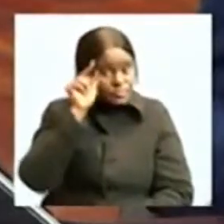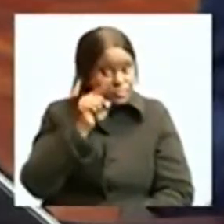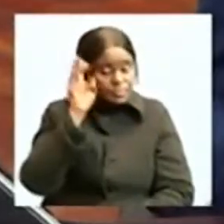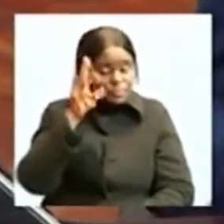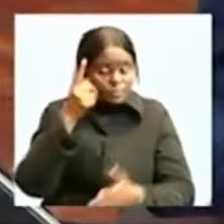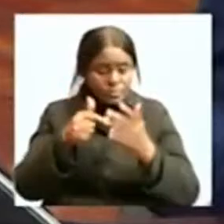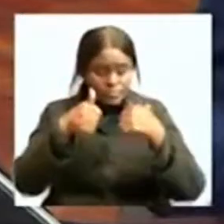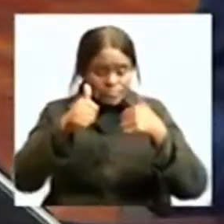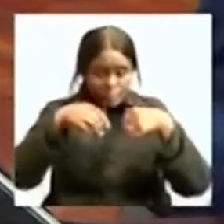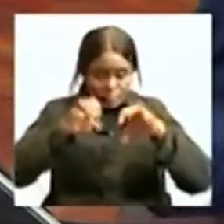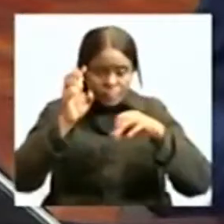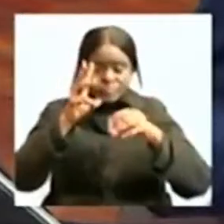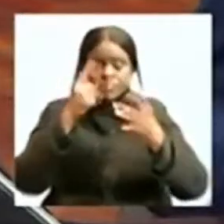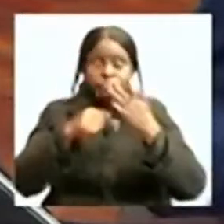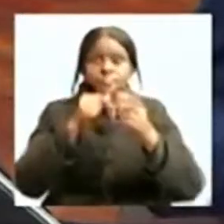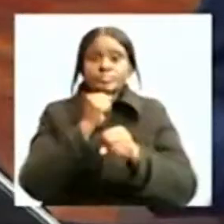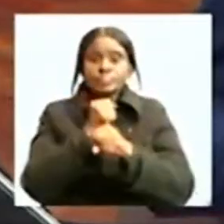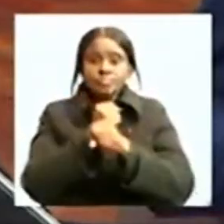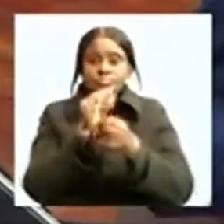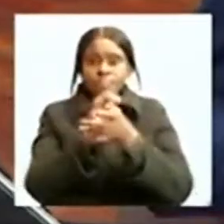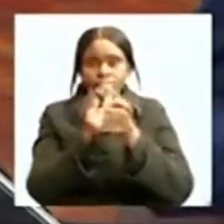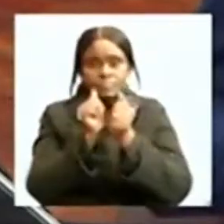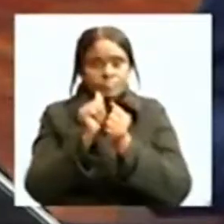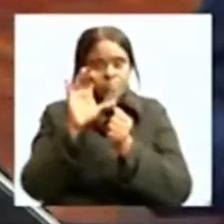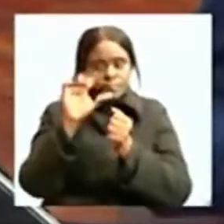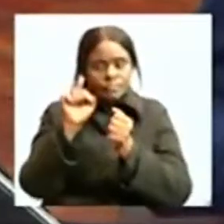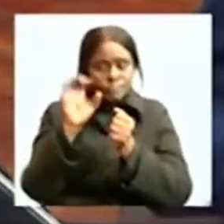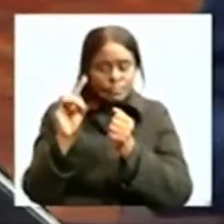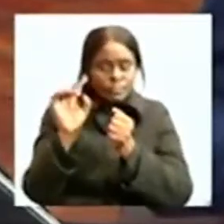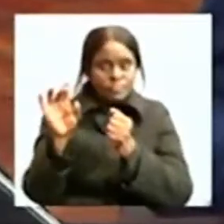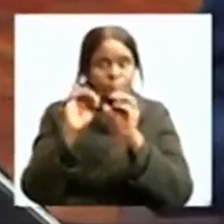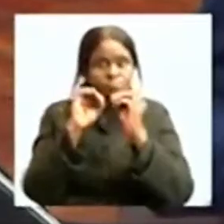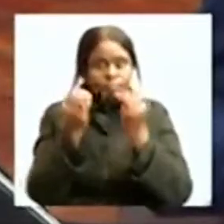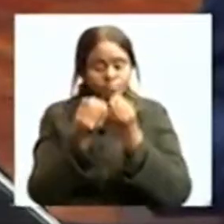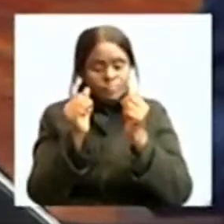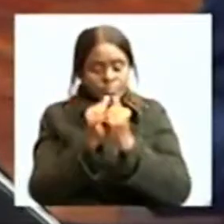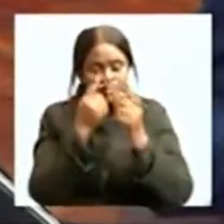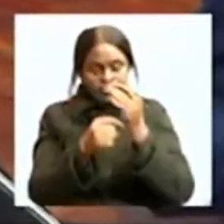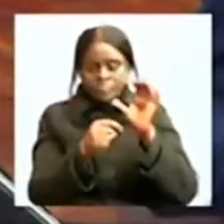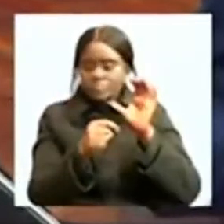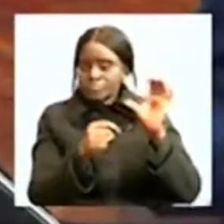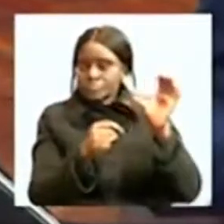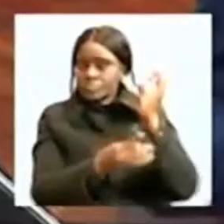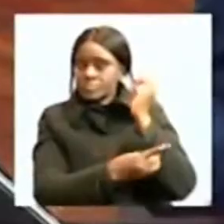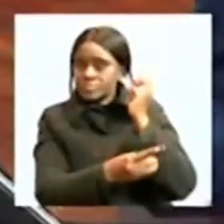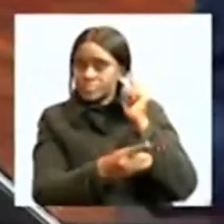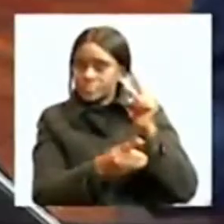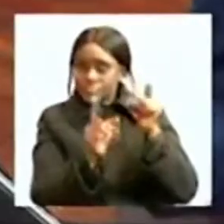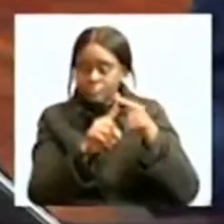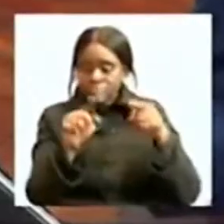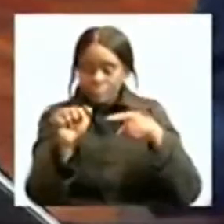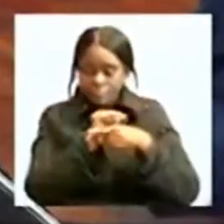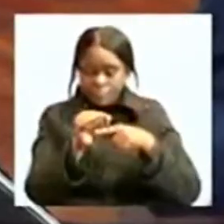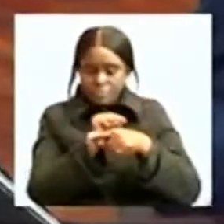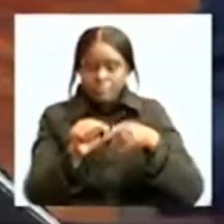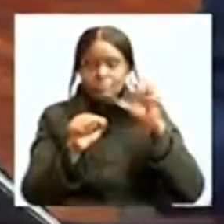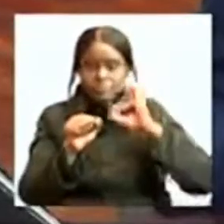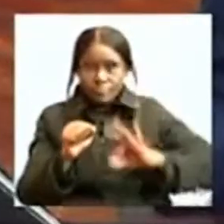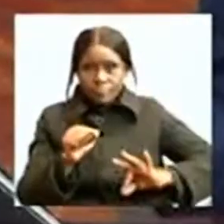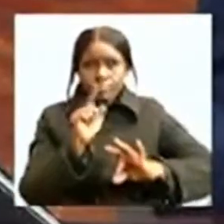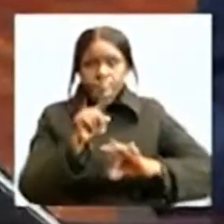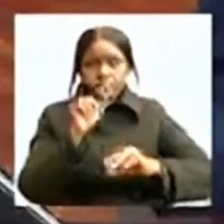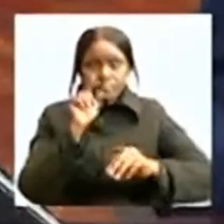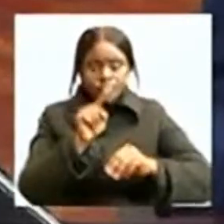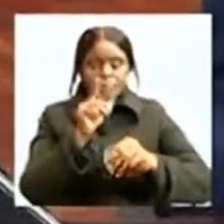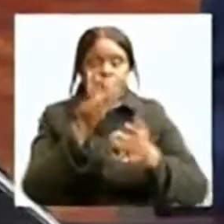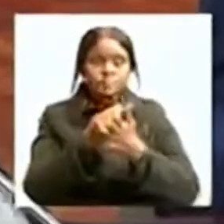will continue to collaborate with civil society organizations and sector departments to train beneficiaries